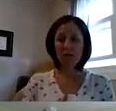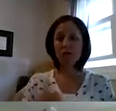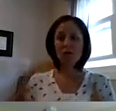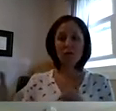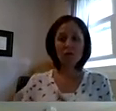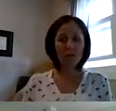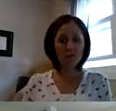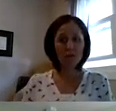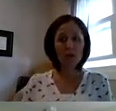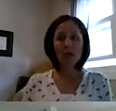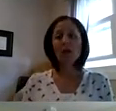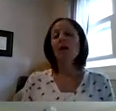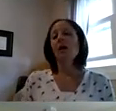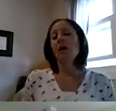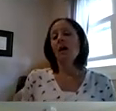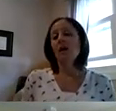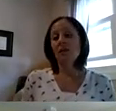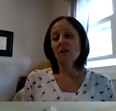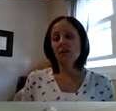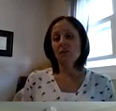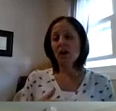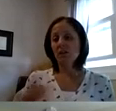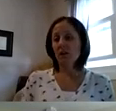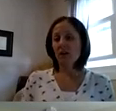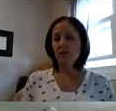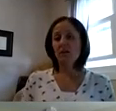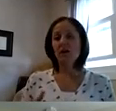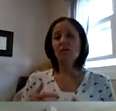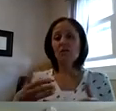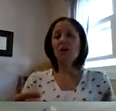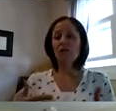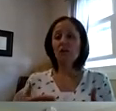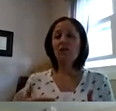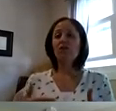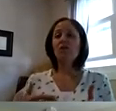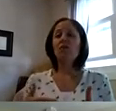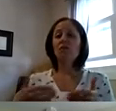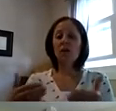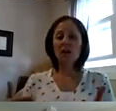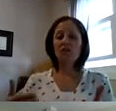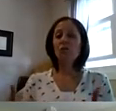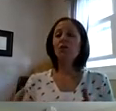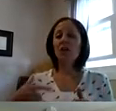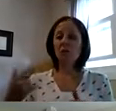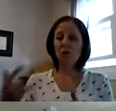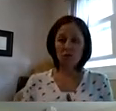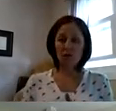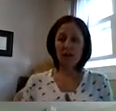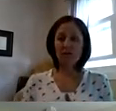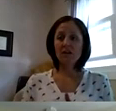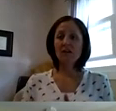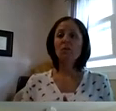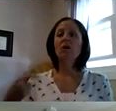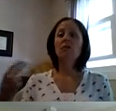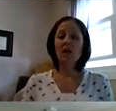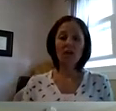it's in phase 2 or phase 3 of this process. So I just wanna let you know on the front end, you will need both your tax